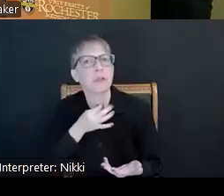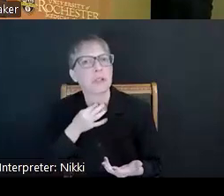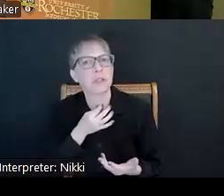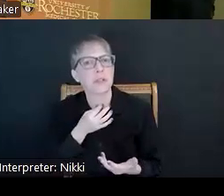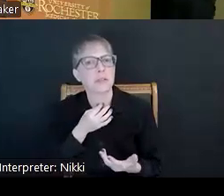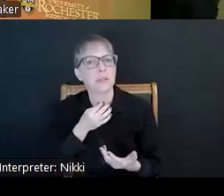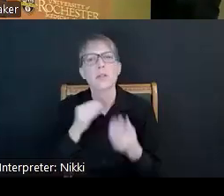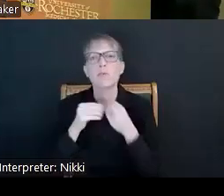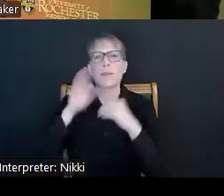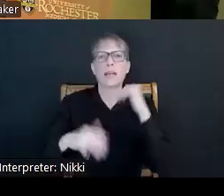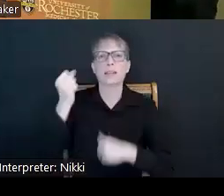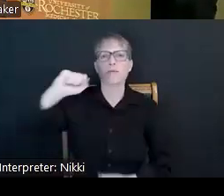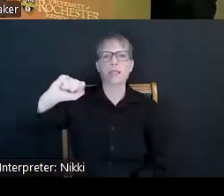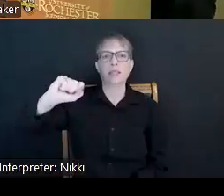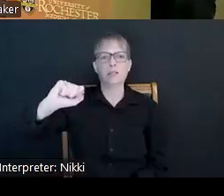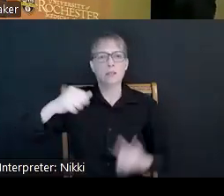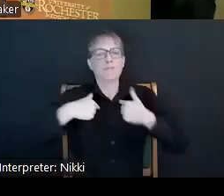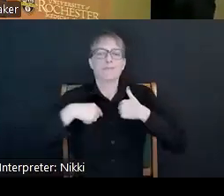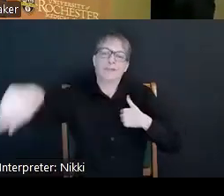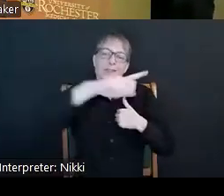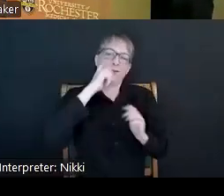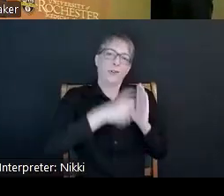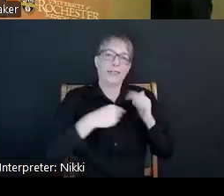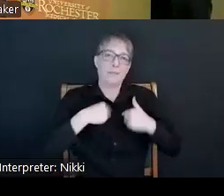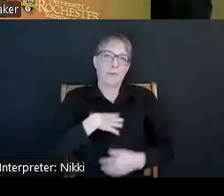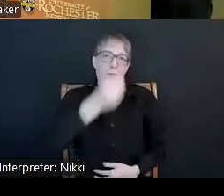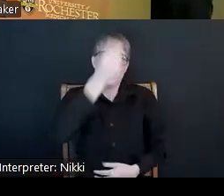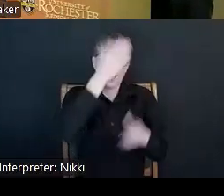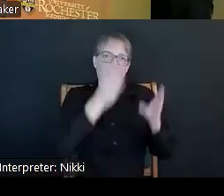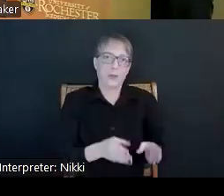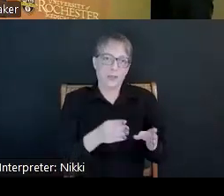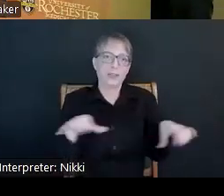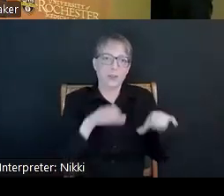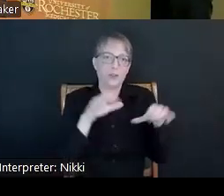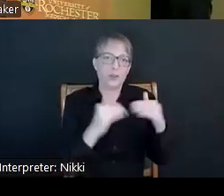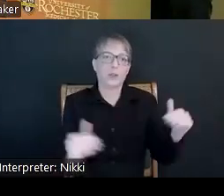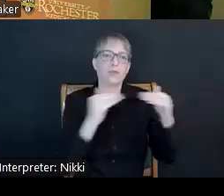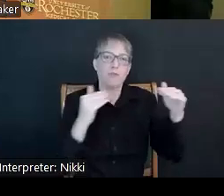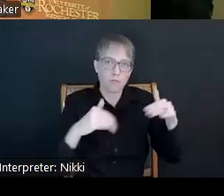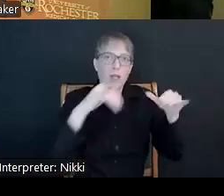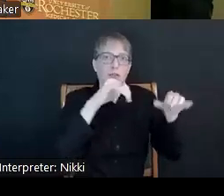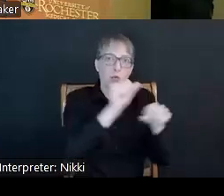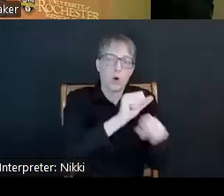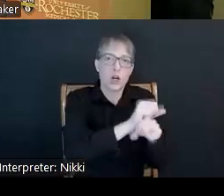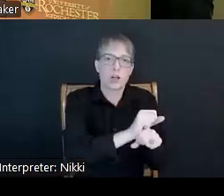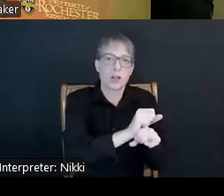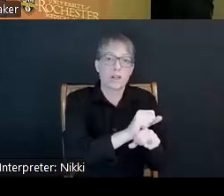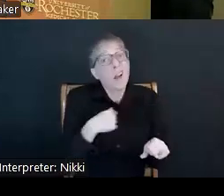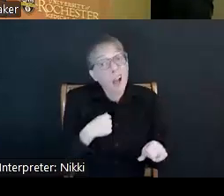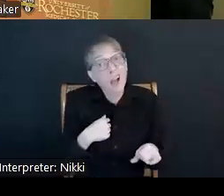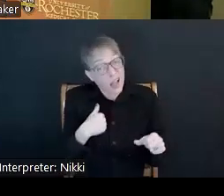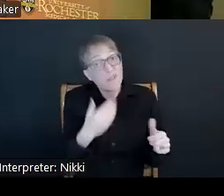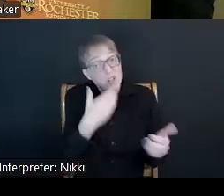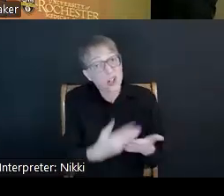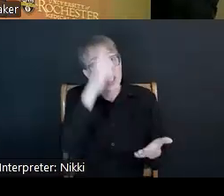I'm a white person who does work around racial equity in our community. With good intentions, I have caused harm. I have said the wrong thing. And